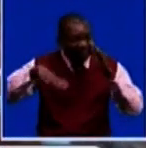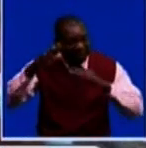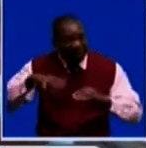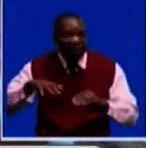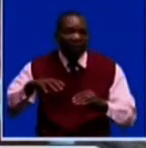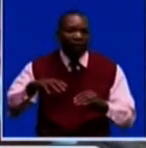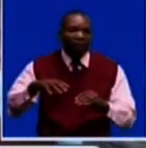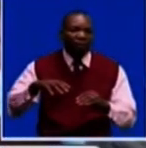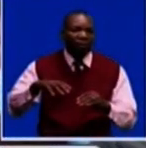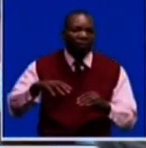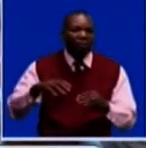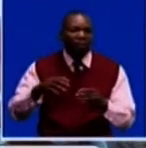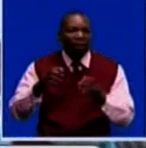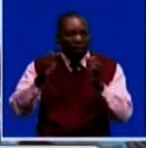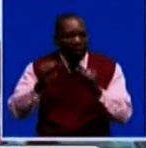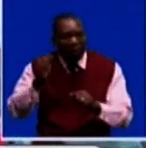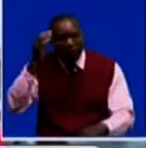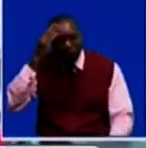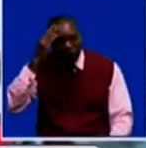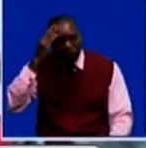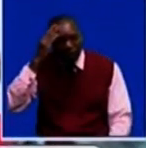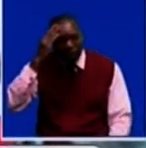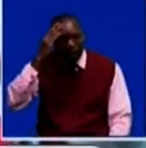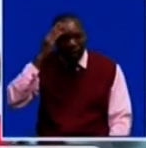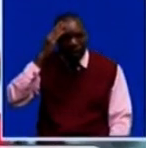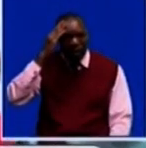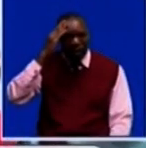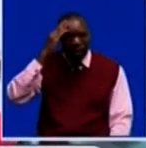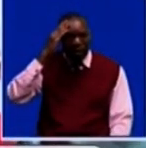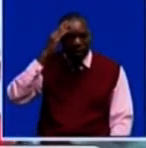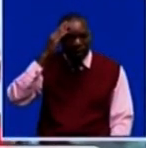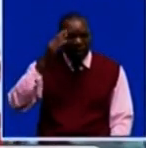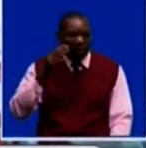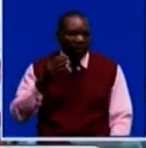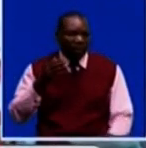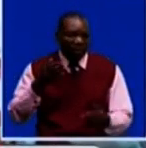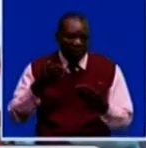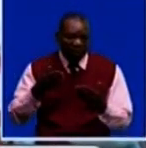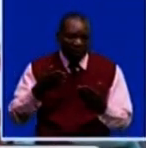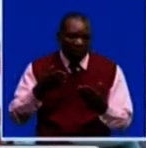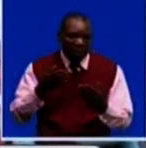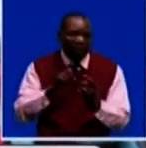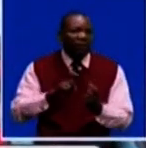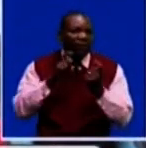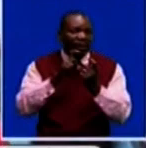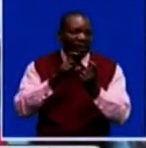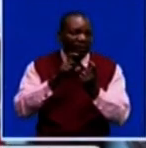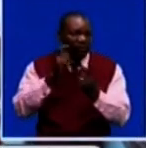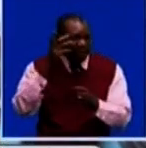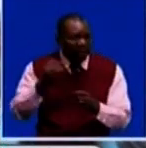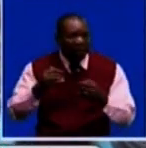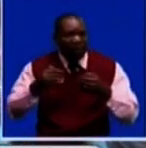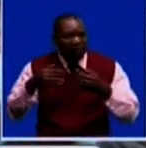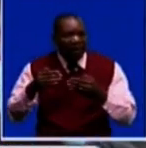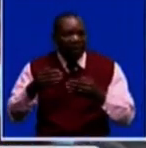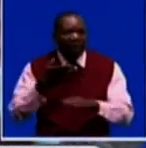You may wish to know that this is not coming from any other challenge other than the challenge that the actual market that